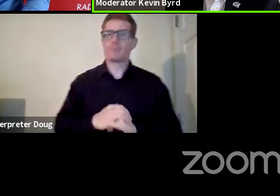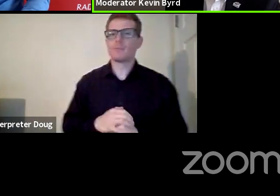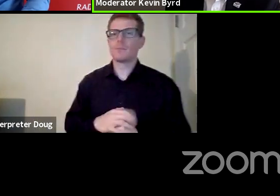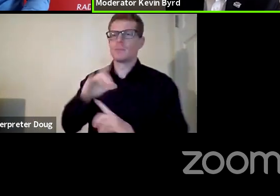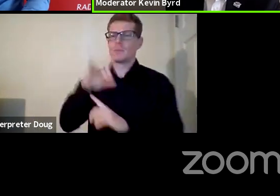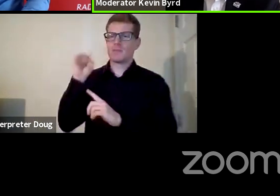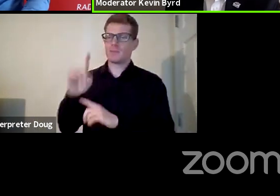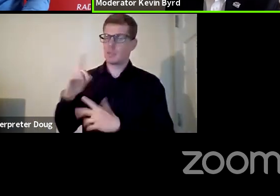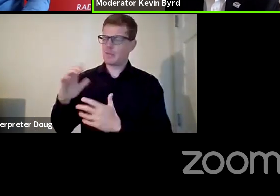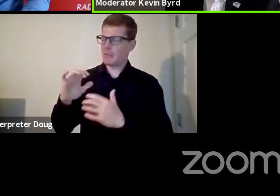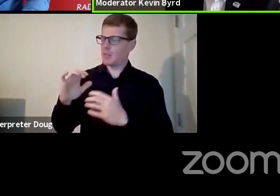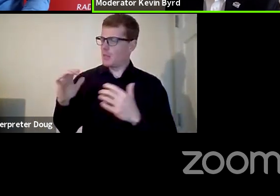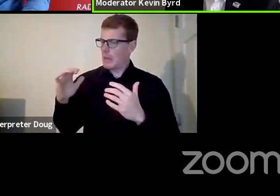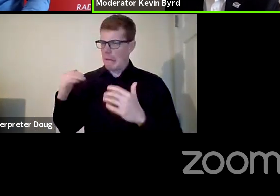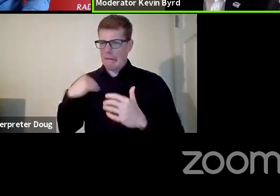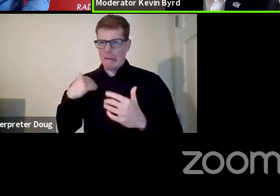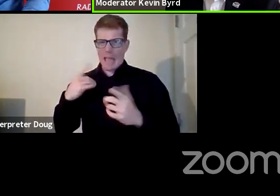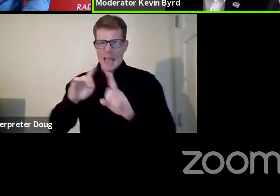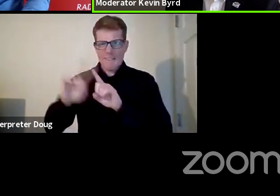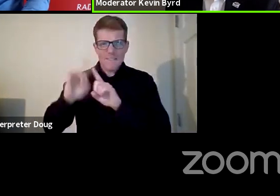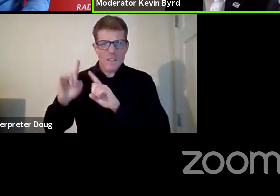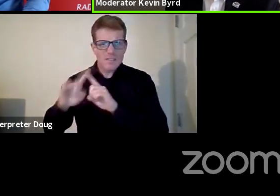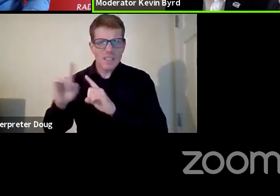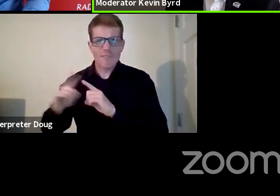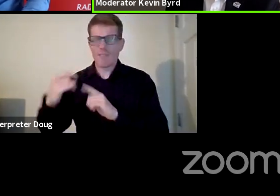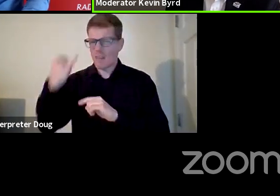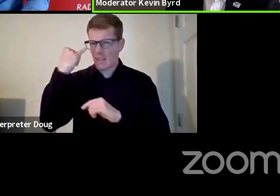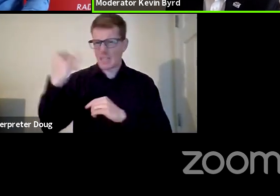to approach operations in the fall?